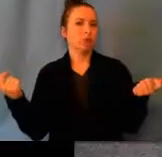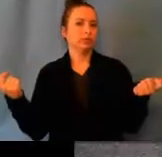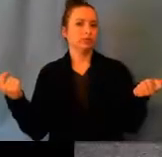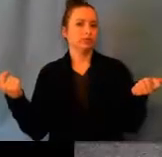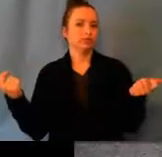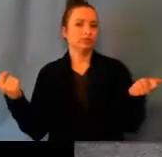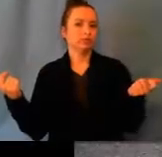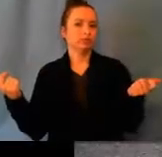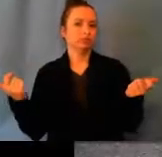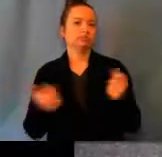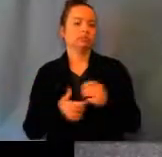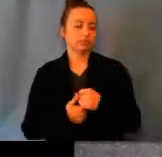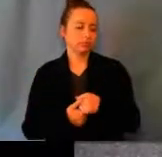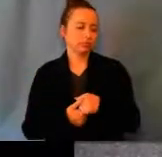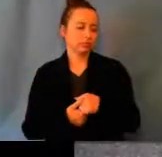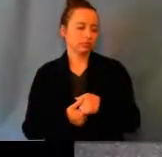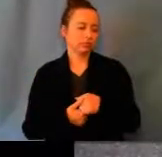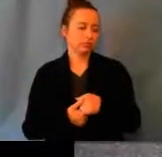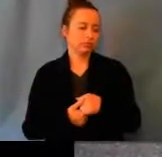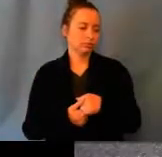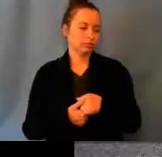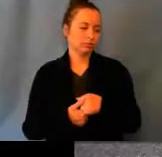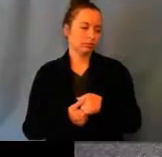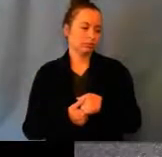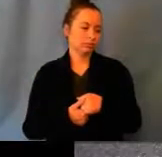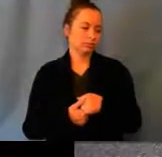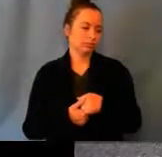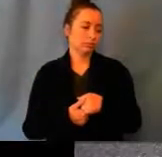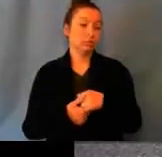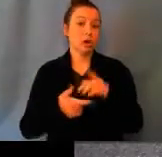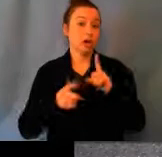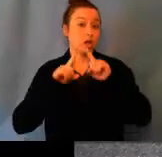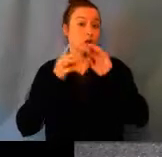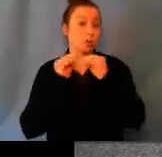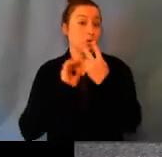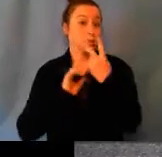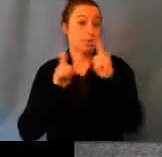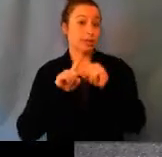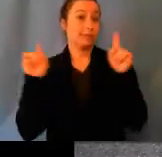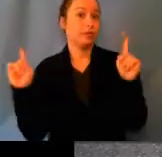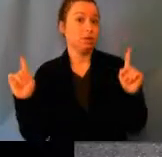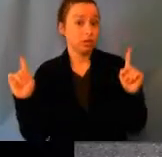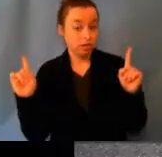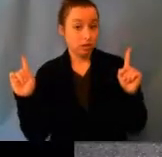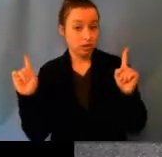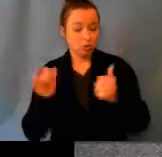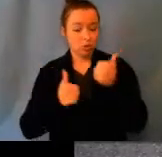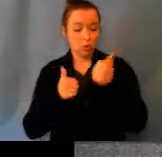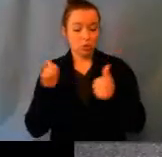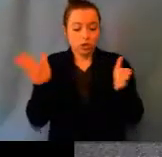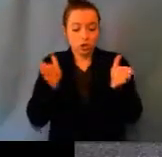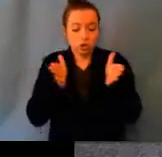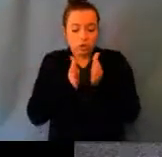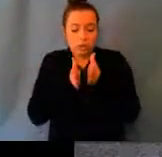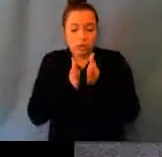This one stops. All right, our instructions change for number 2. It says to circle